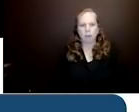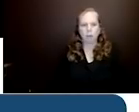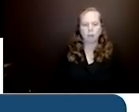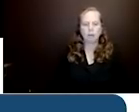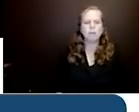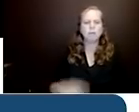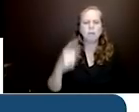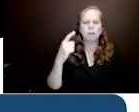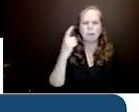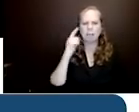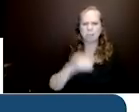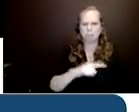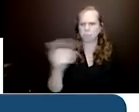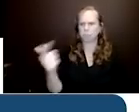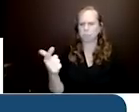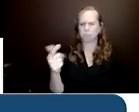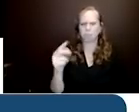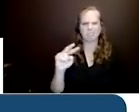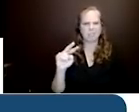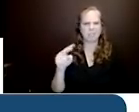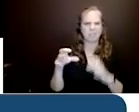I think I'm passing it on to secondary.